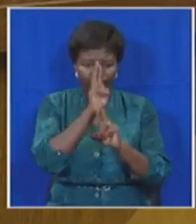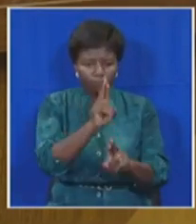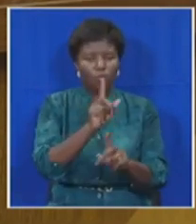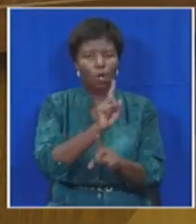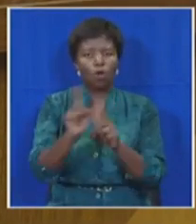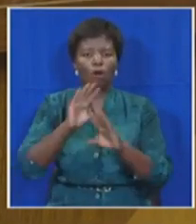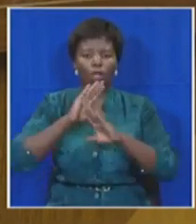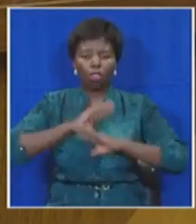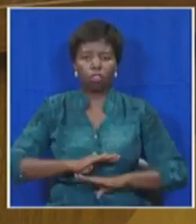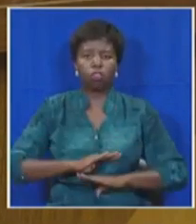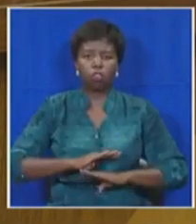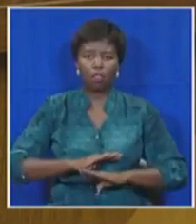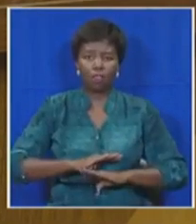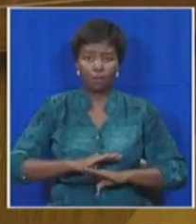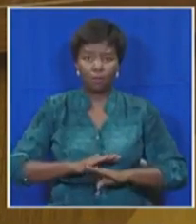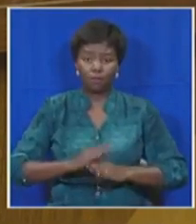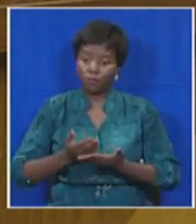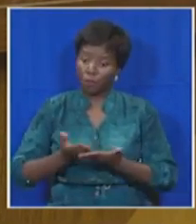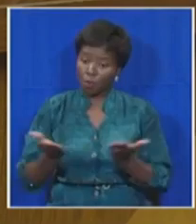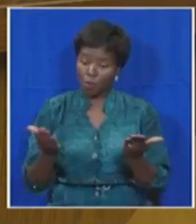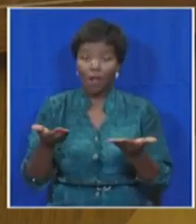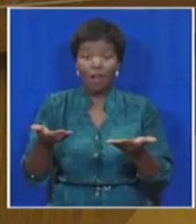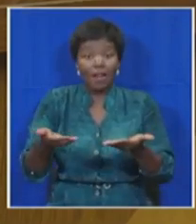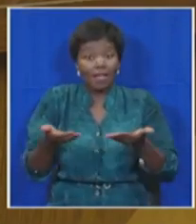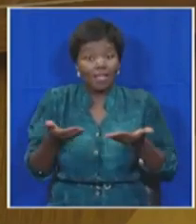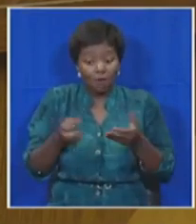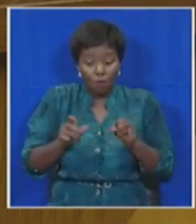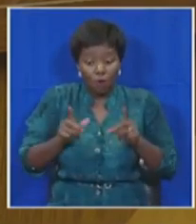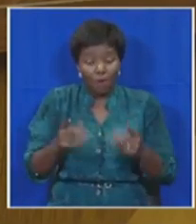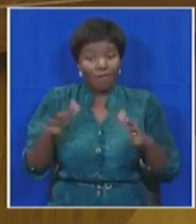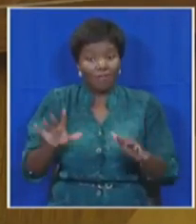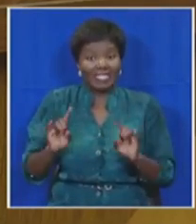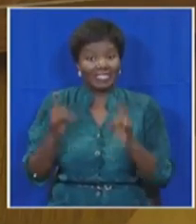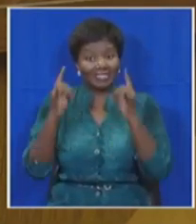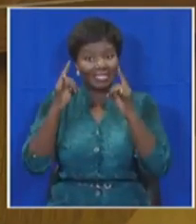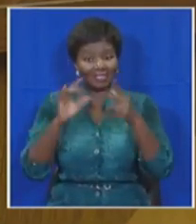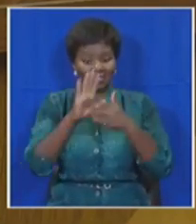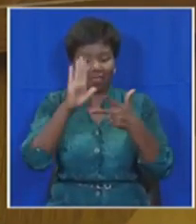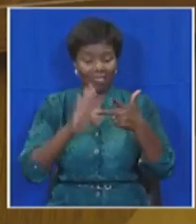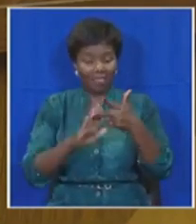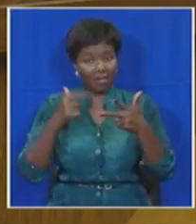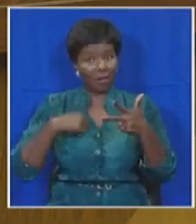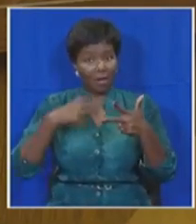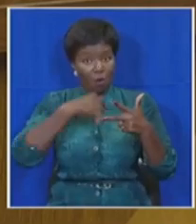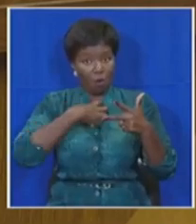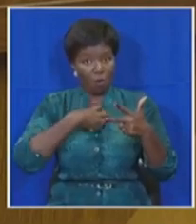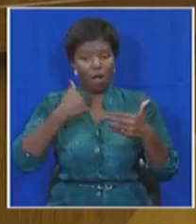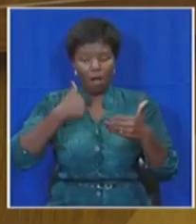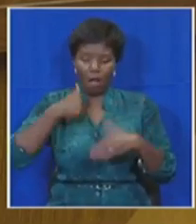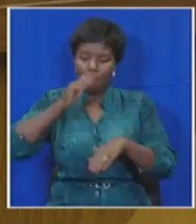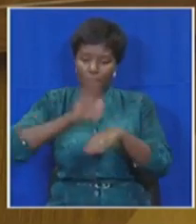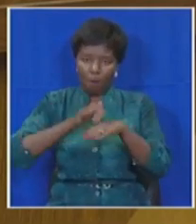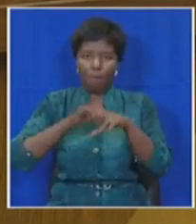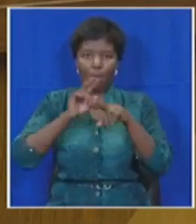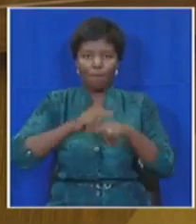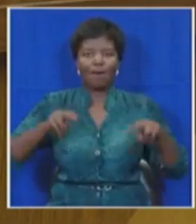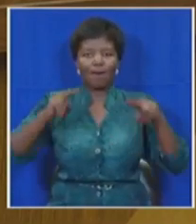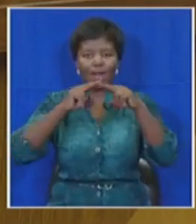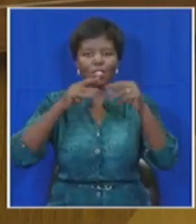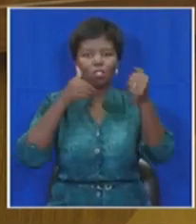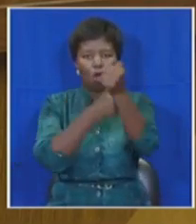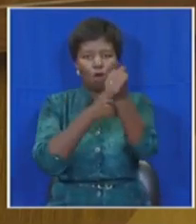despair. You've given us the keys to the metros in the country. It's time to give us the keys to the union buildings